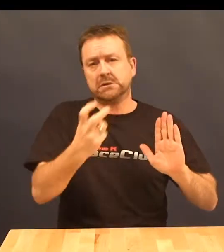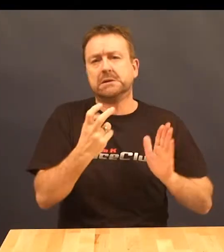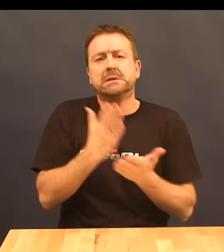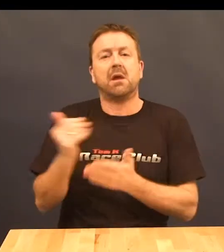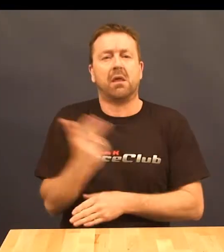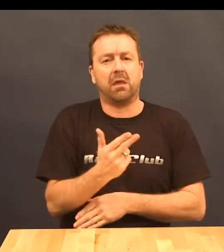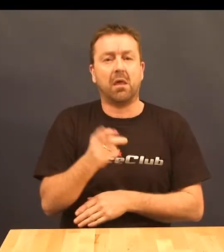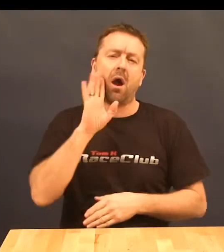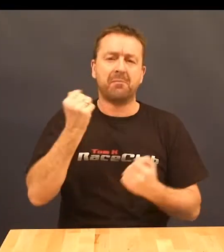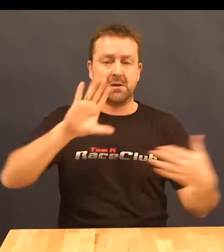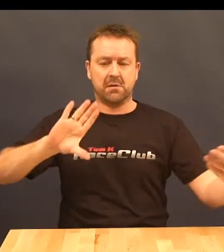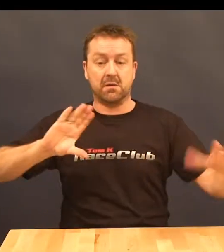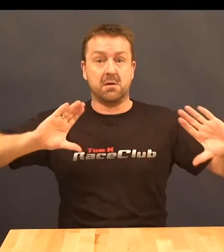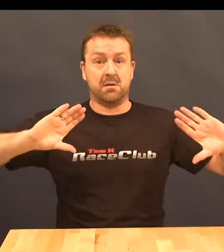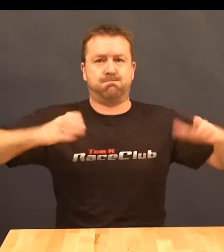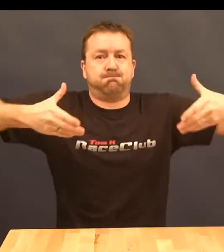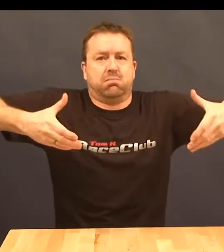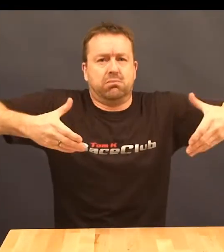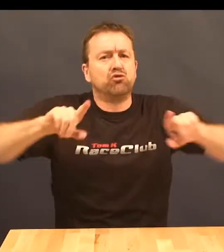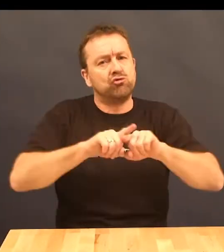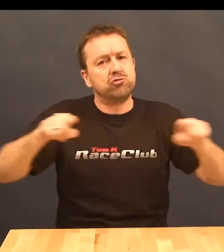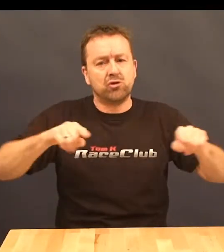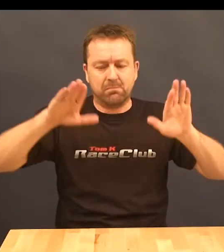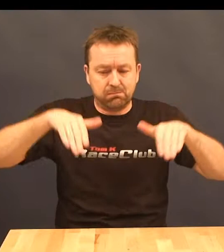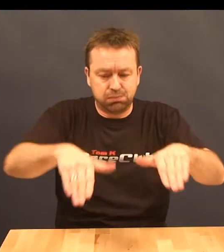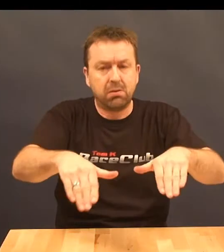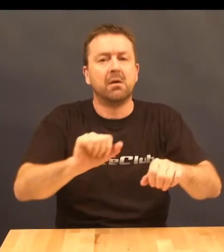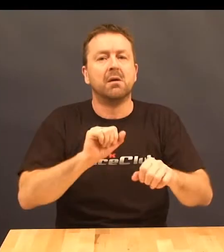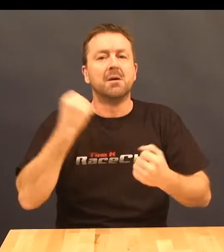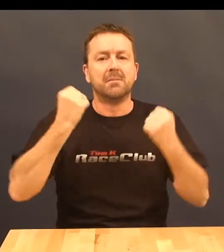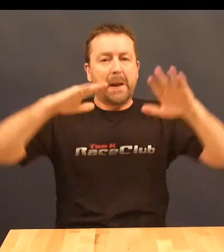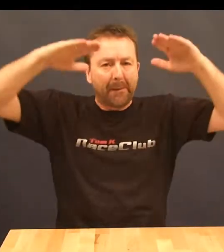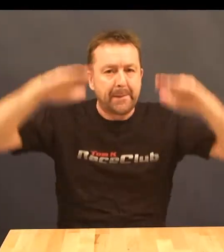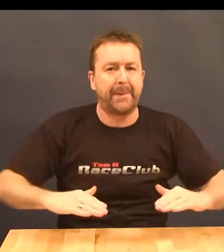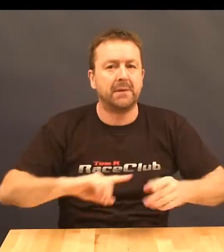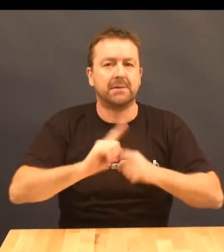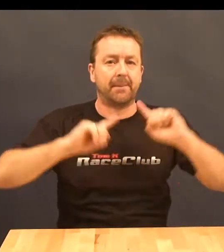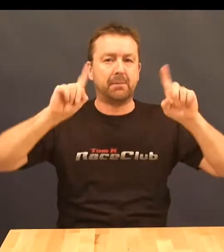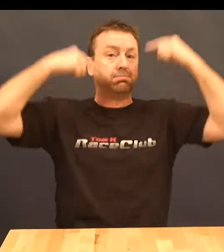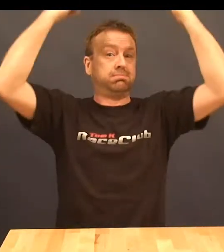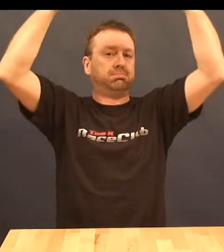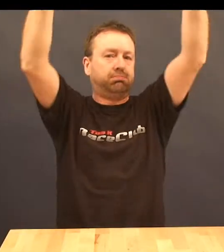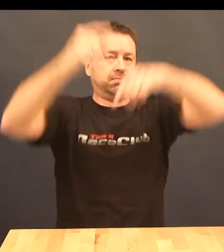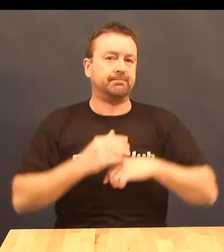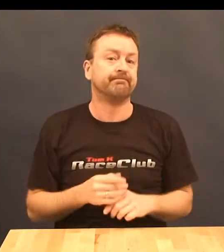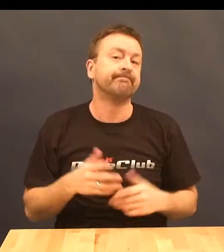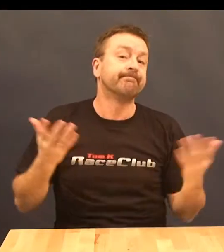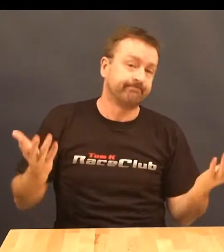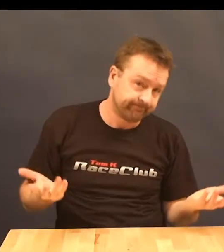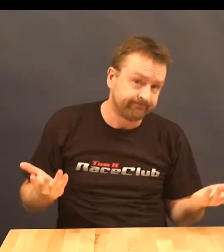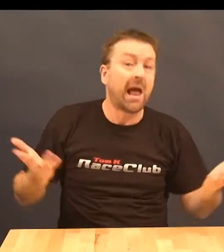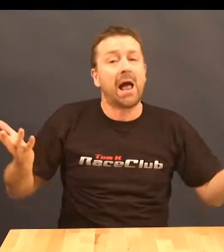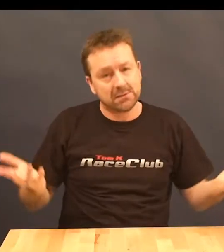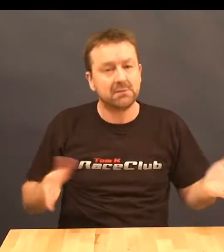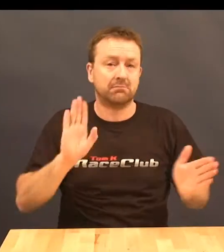turn sideways, it will basically act as a big spoiler to keep the car on the ground. So that's required